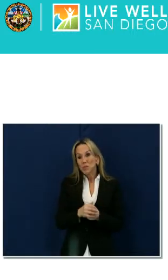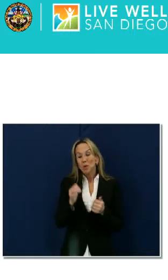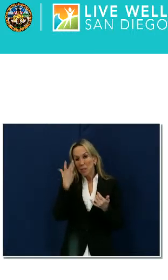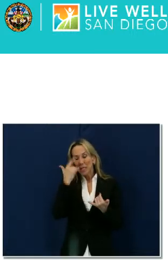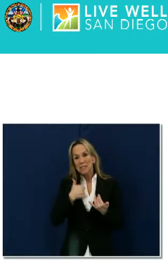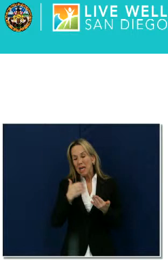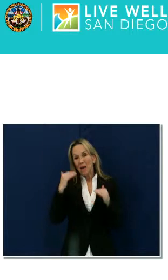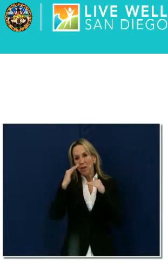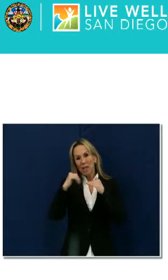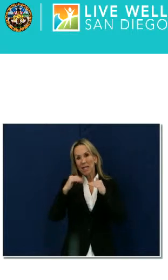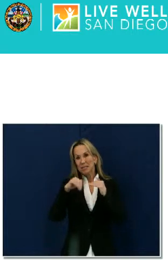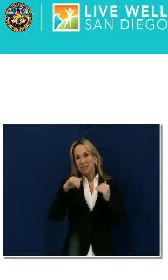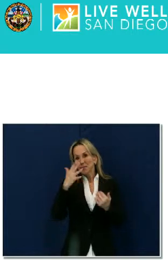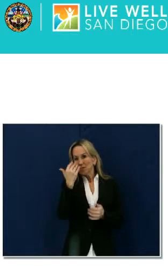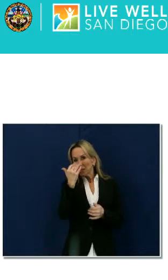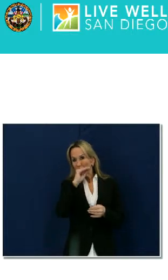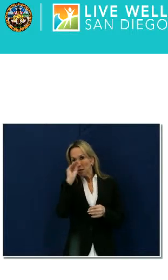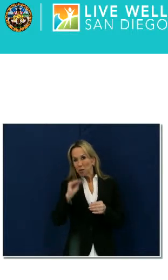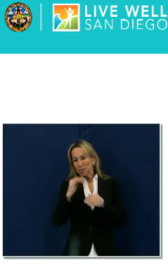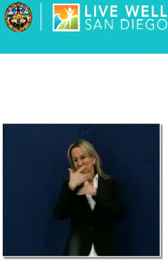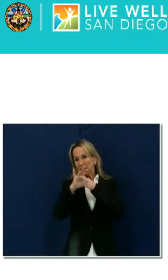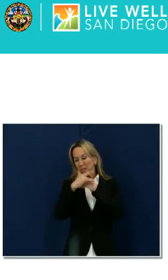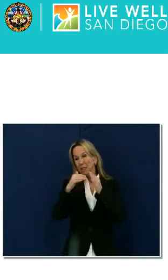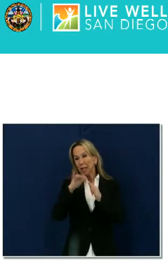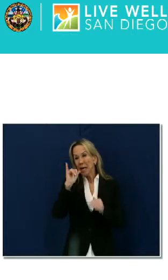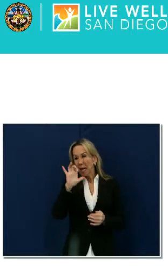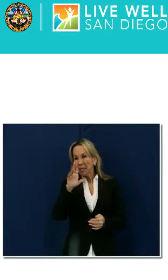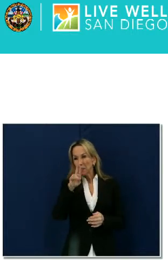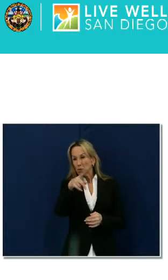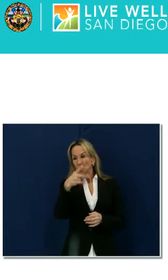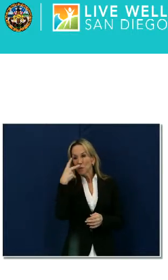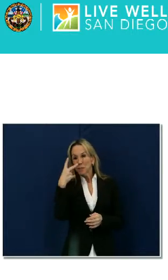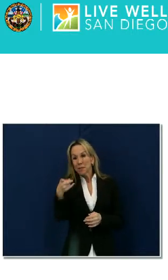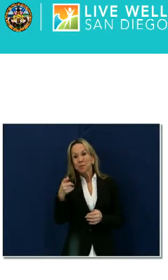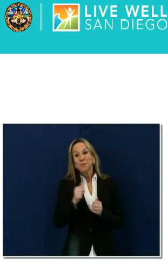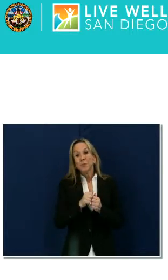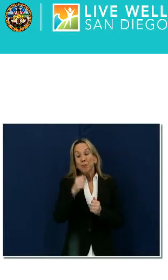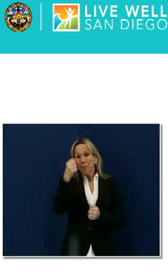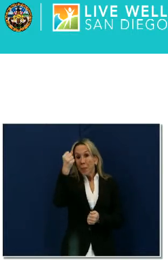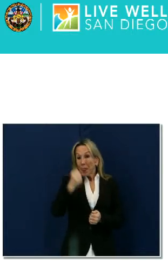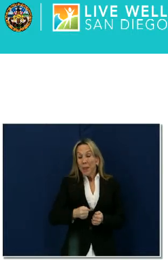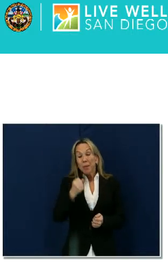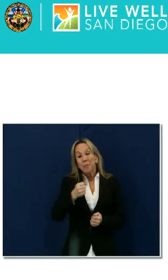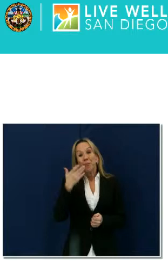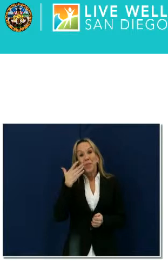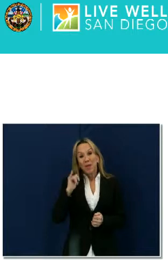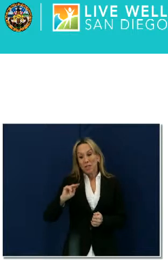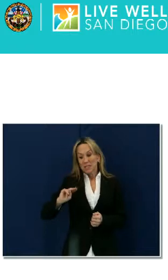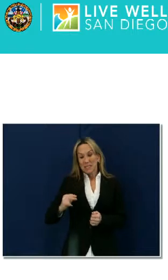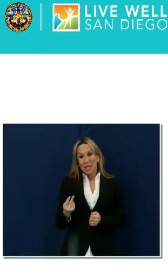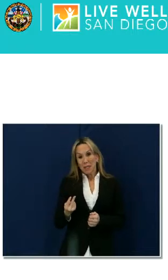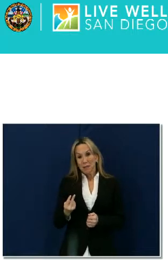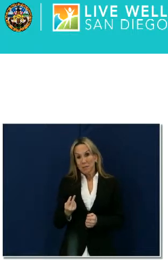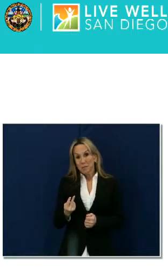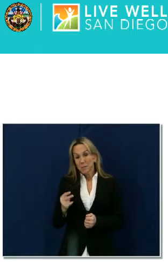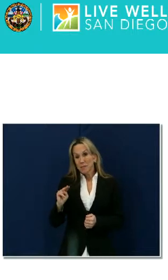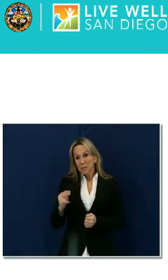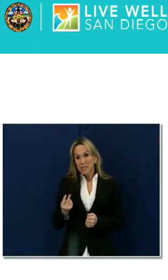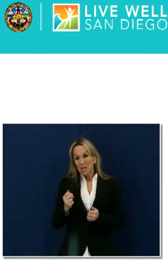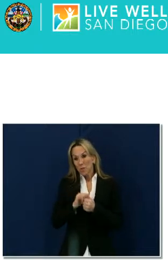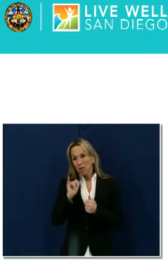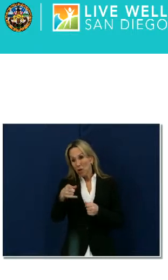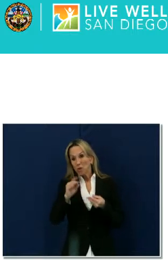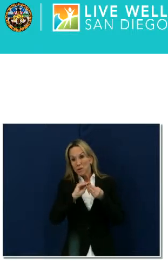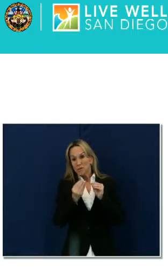ICU capacity, and you see the list there, with Southern California being second in terms of the